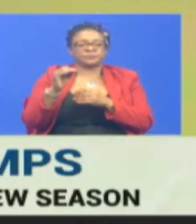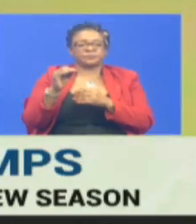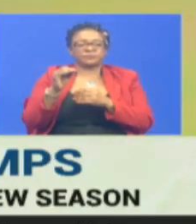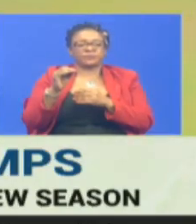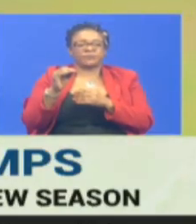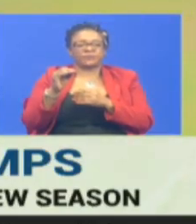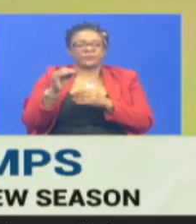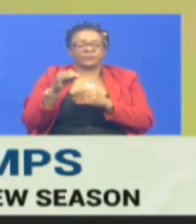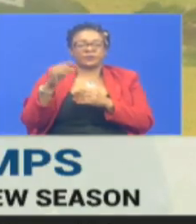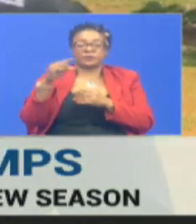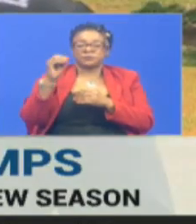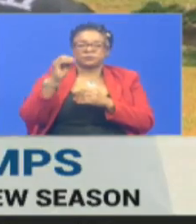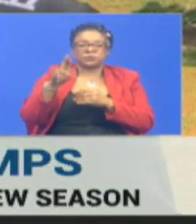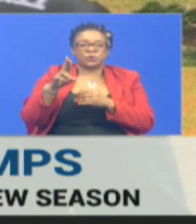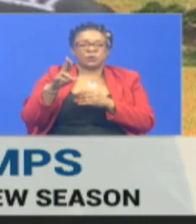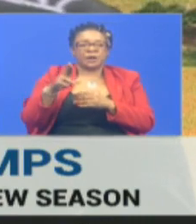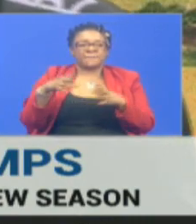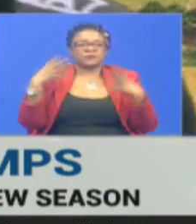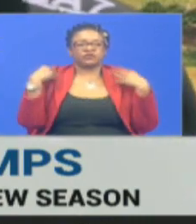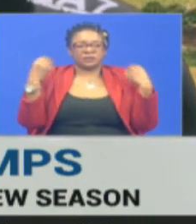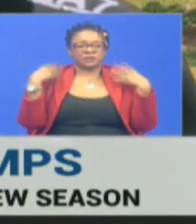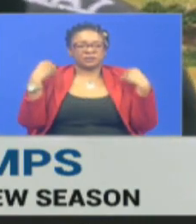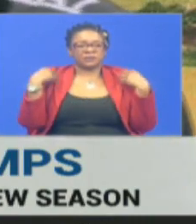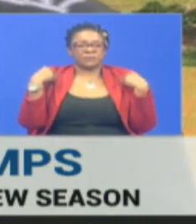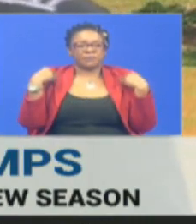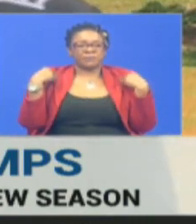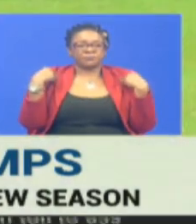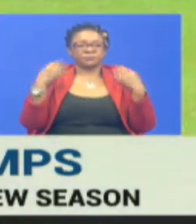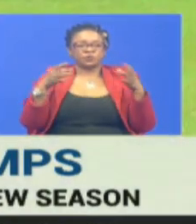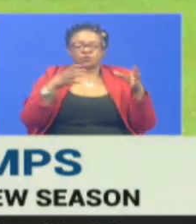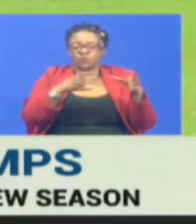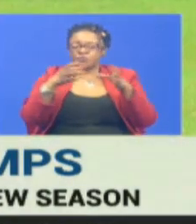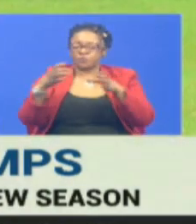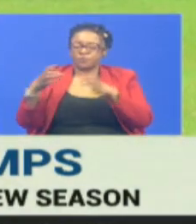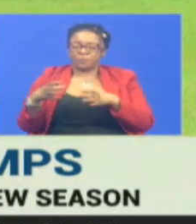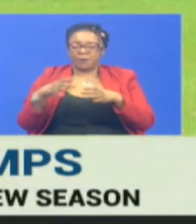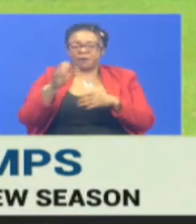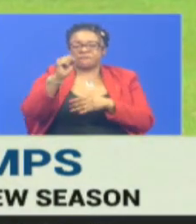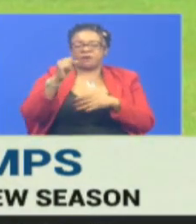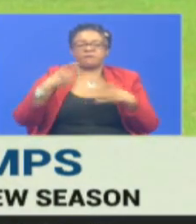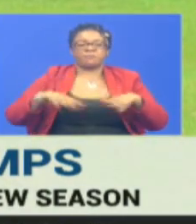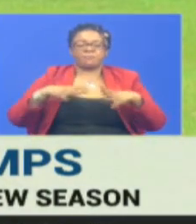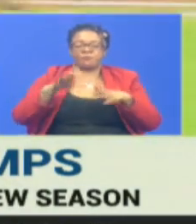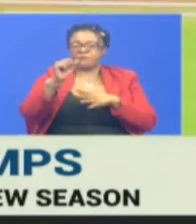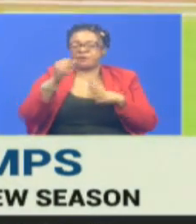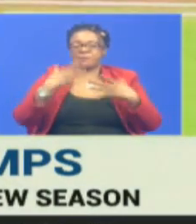Gor Mahia has been training in small groups of about five people